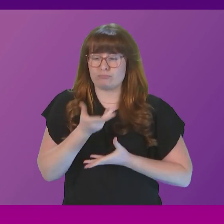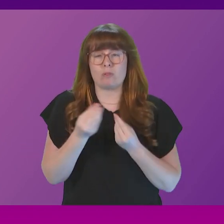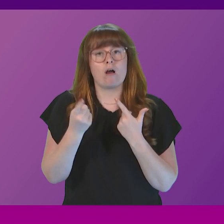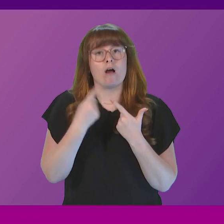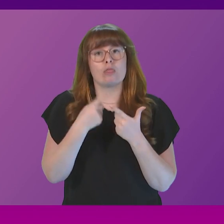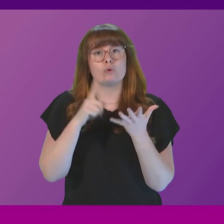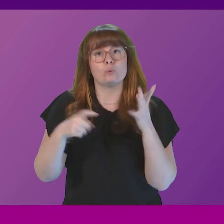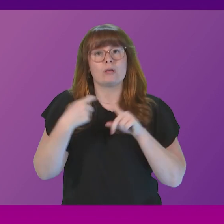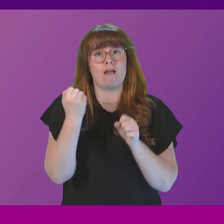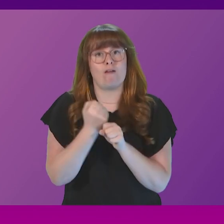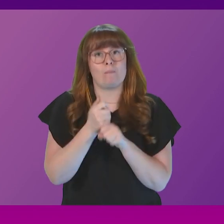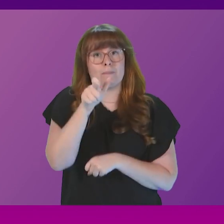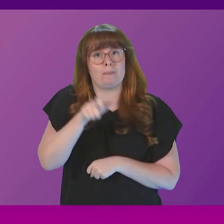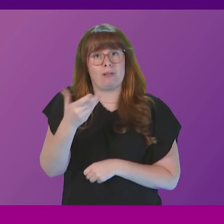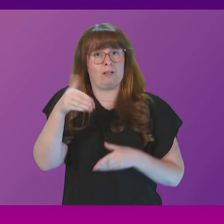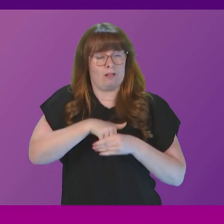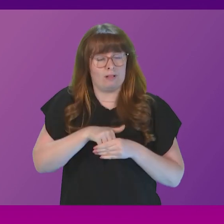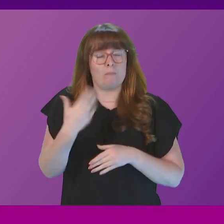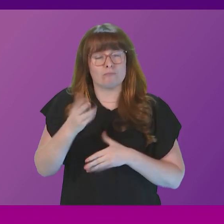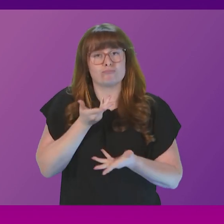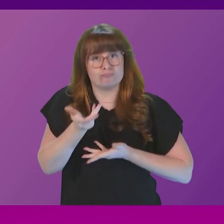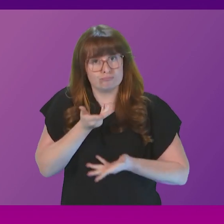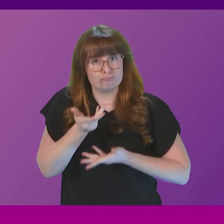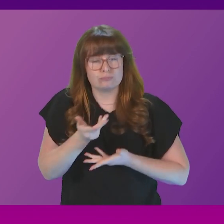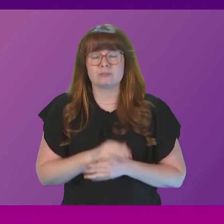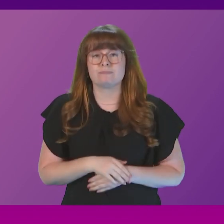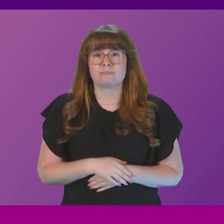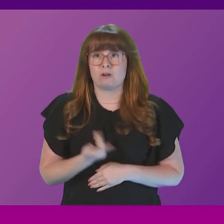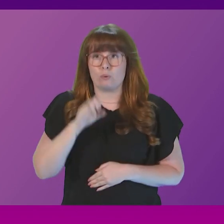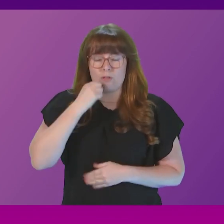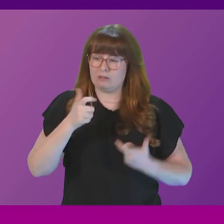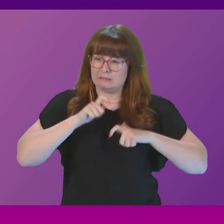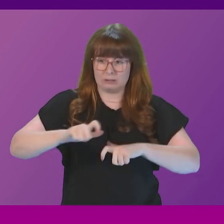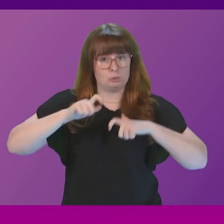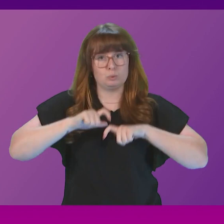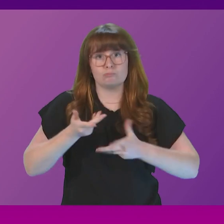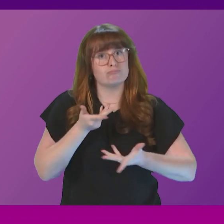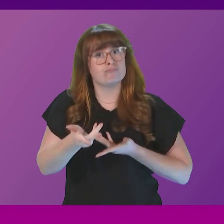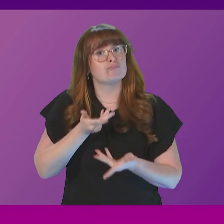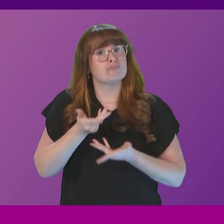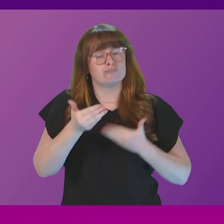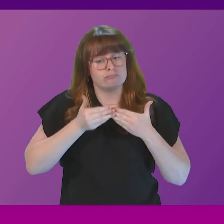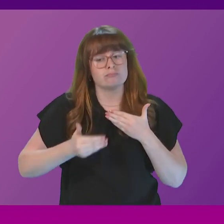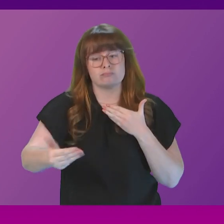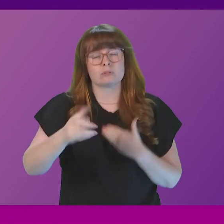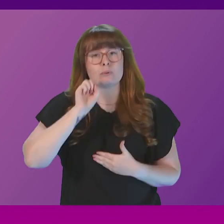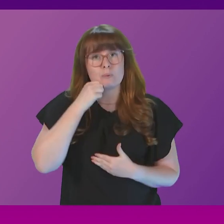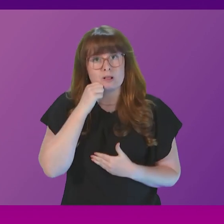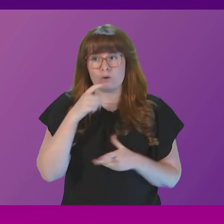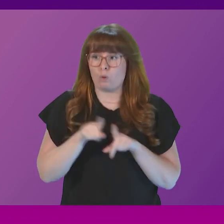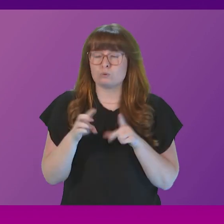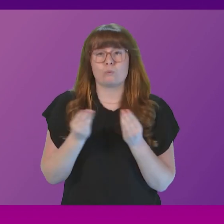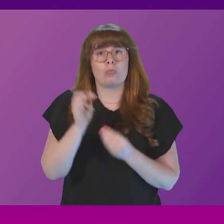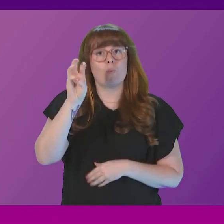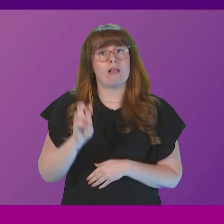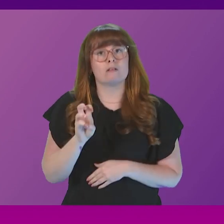UK government ministers as well, and we'll continue to have those conversations, and also with Welsh